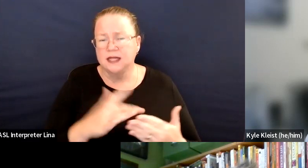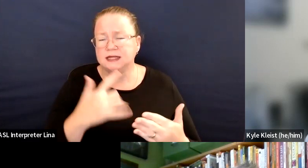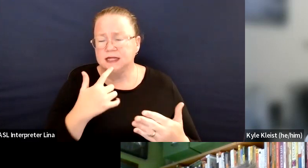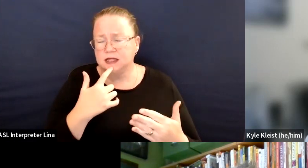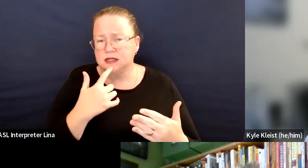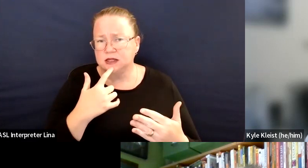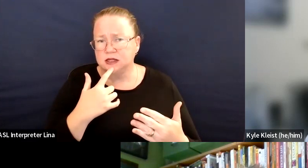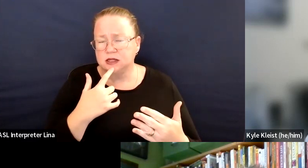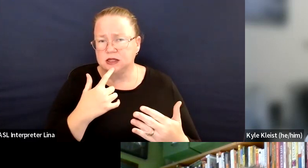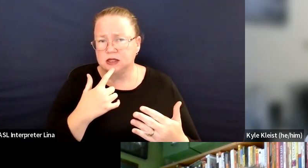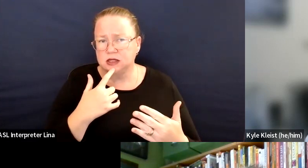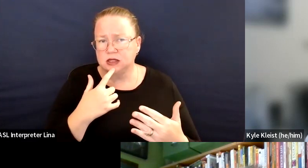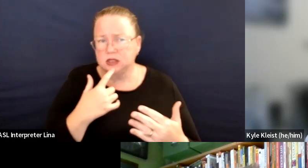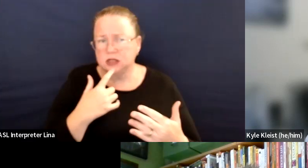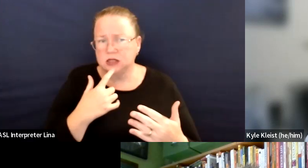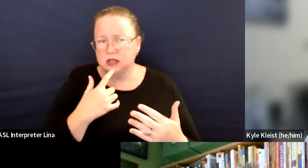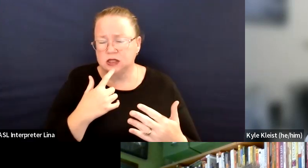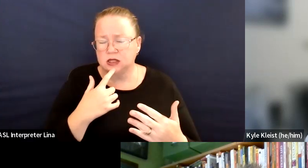says,